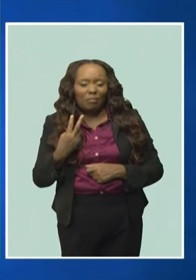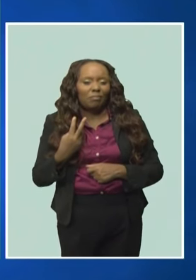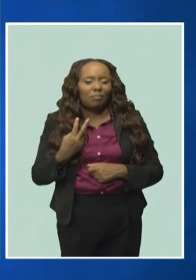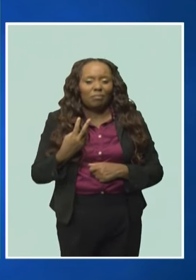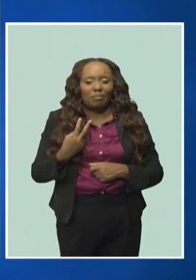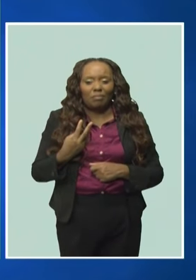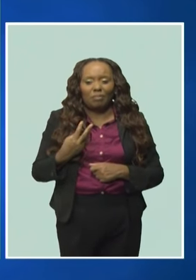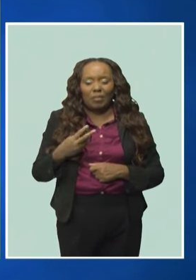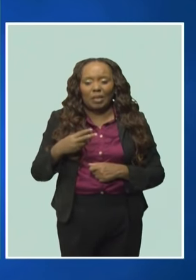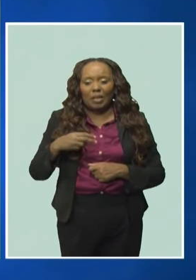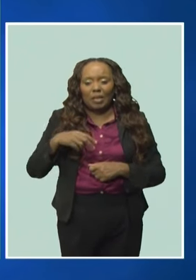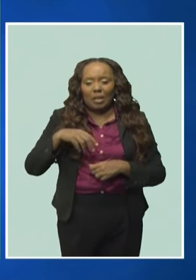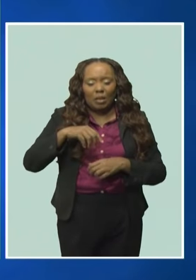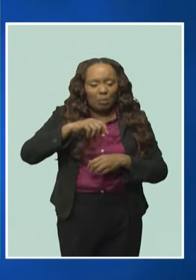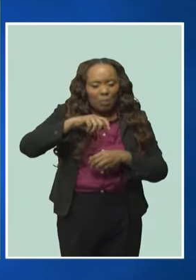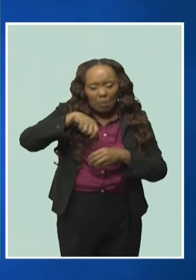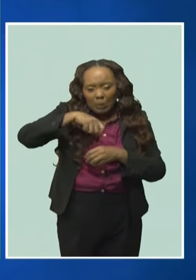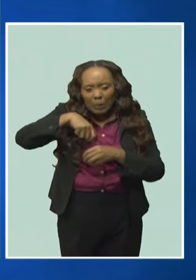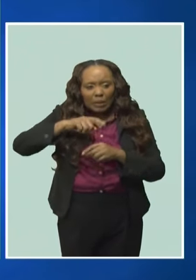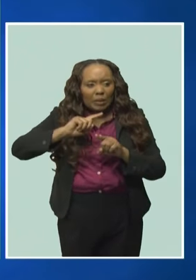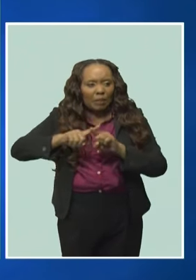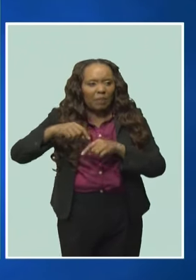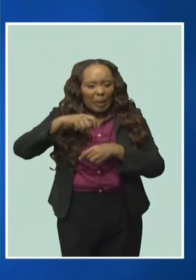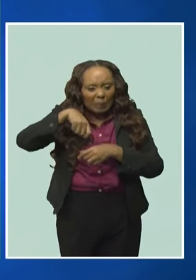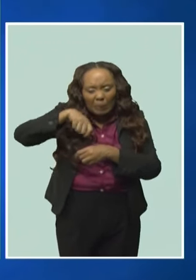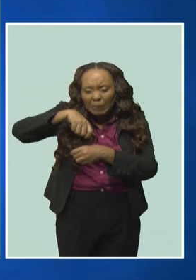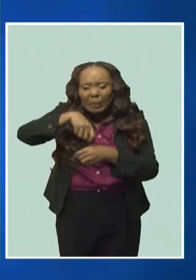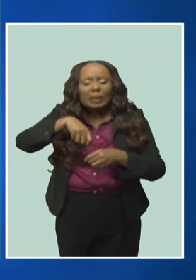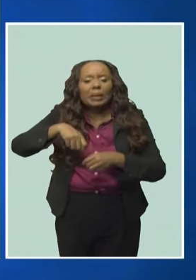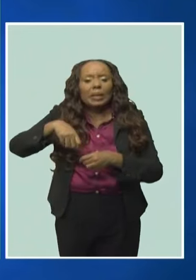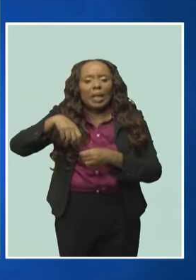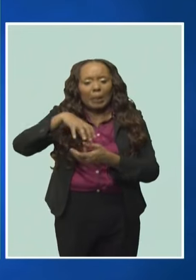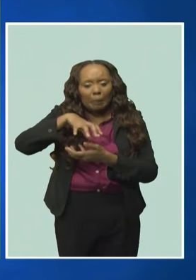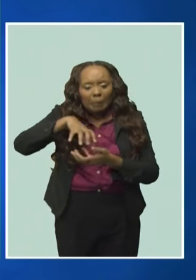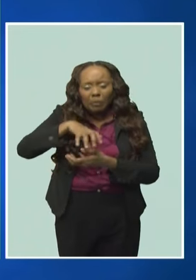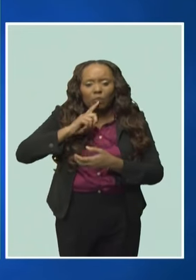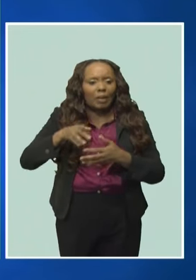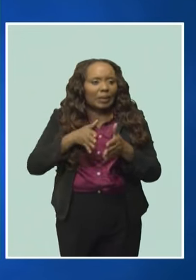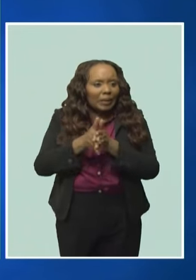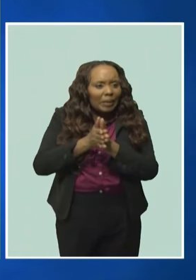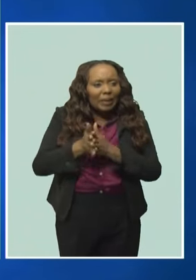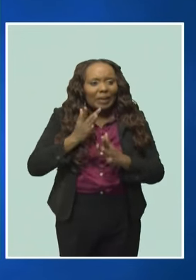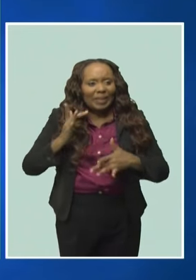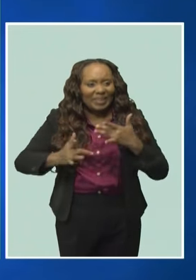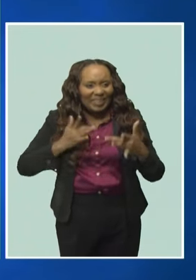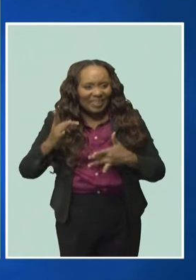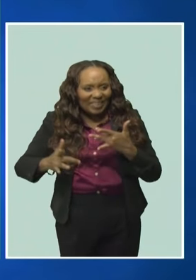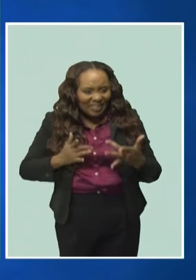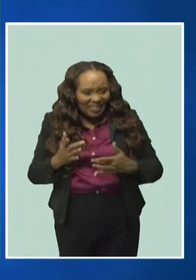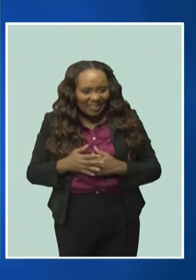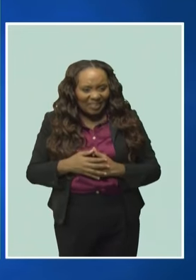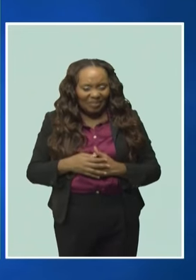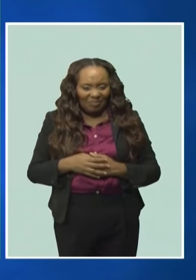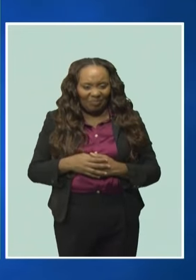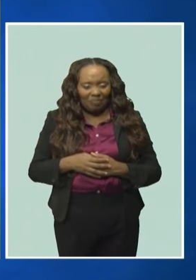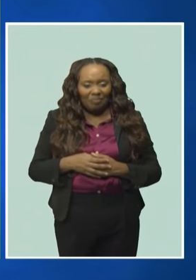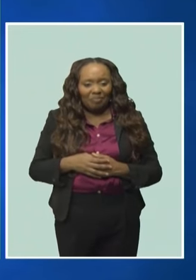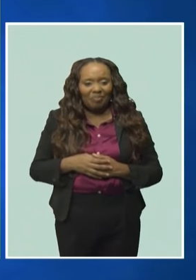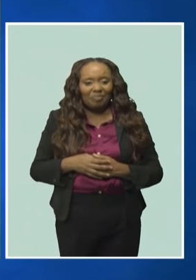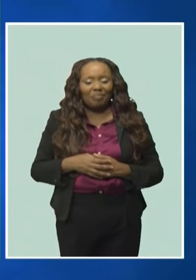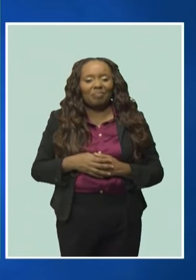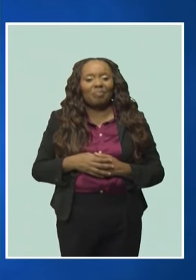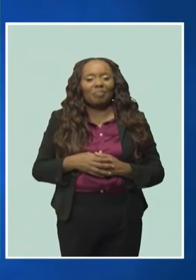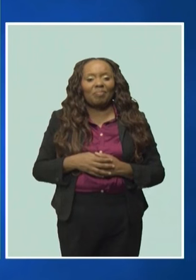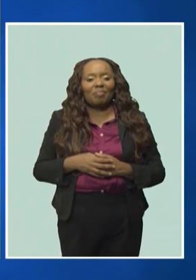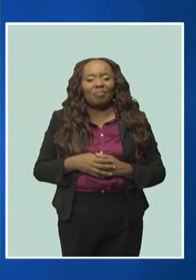a blend of pot and column stills. So we're very excited at this prospect. We're going to be